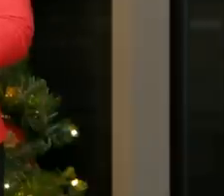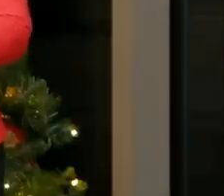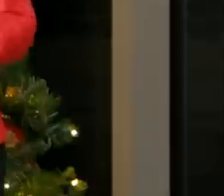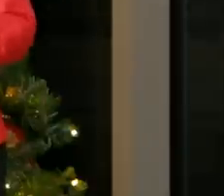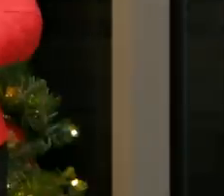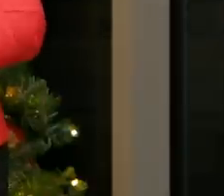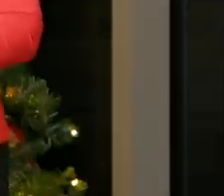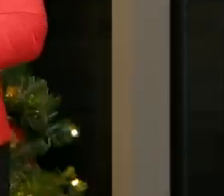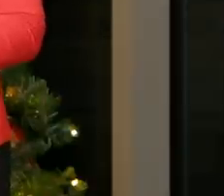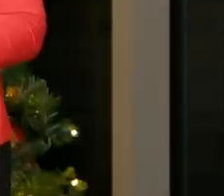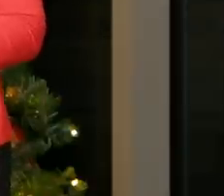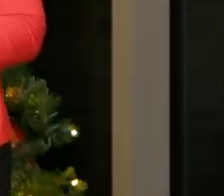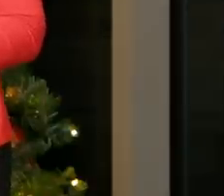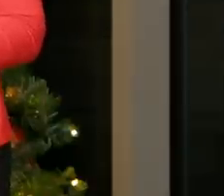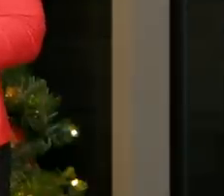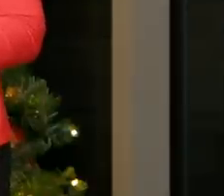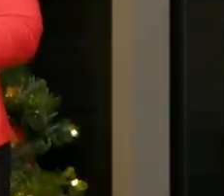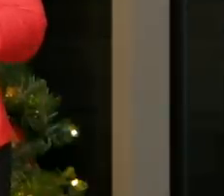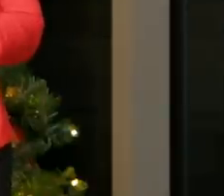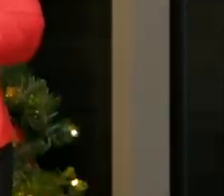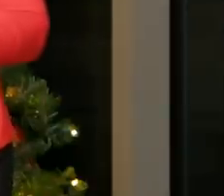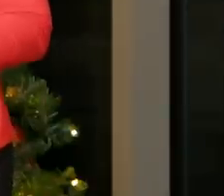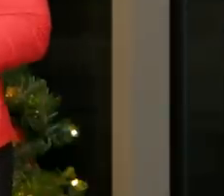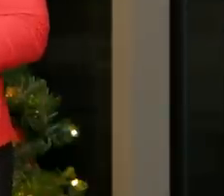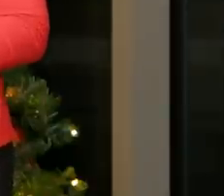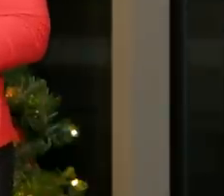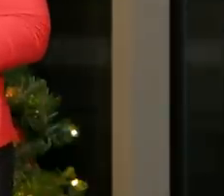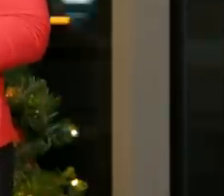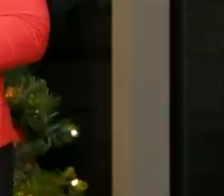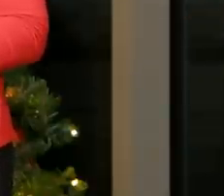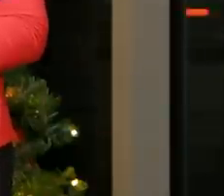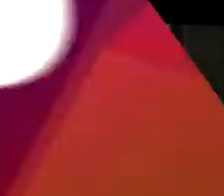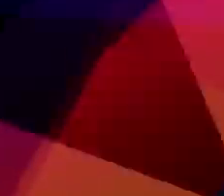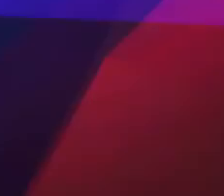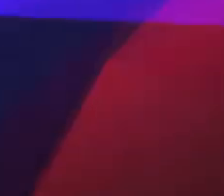Kahn Jr. And I'm Philandria Wilson. And it's time for your Avenue News.